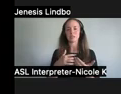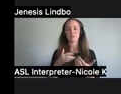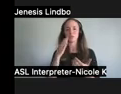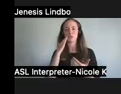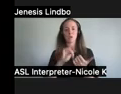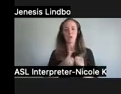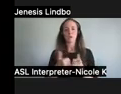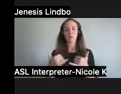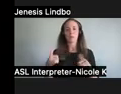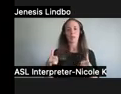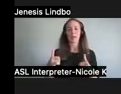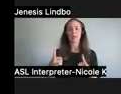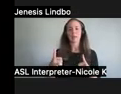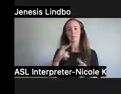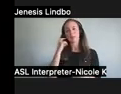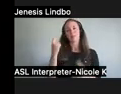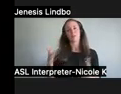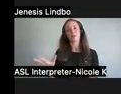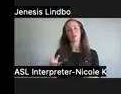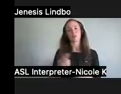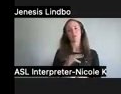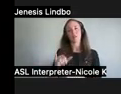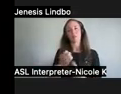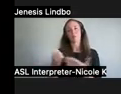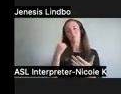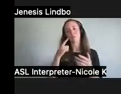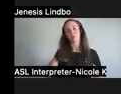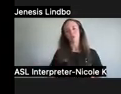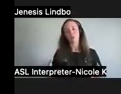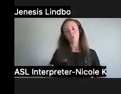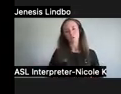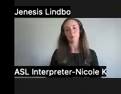using a joystick that was very similar to one they were already using on their power chair.